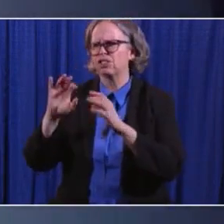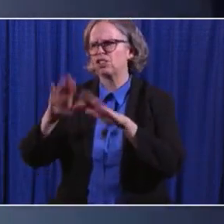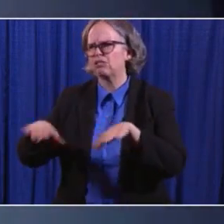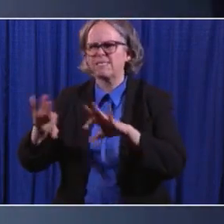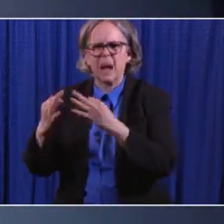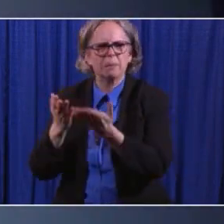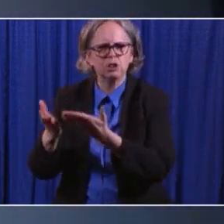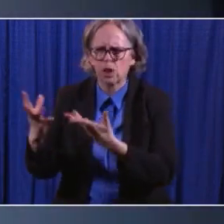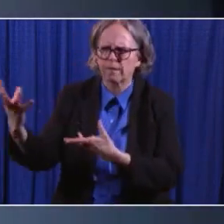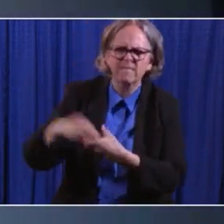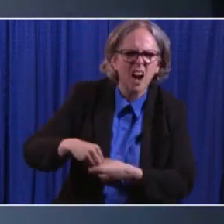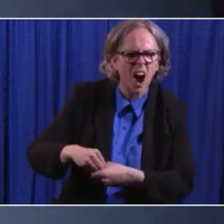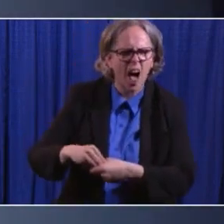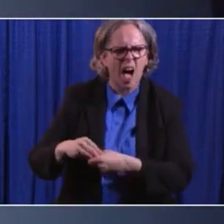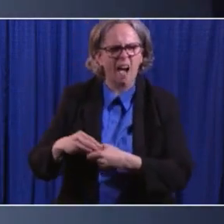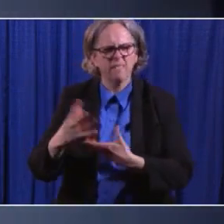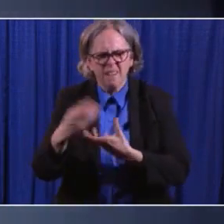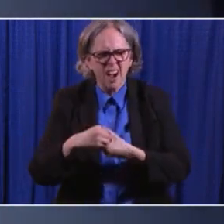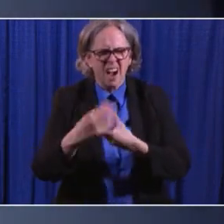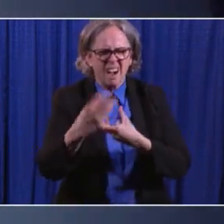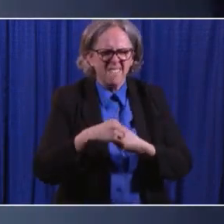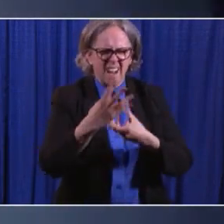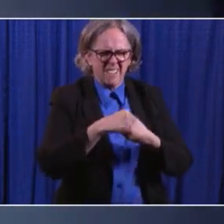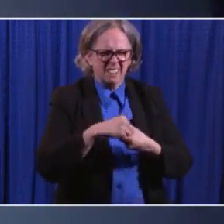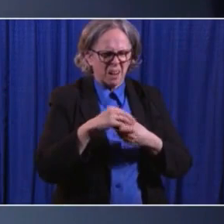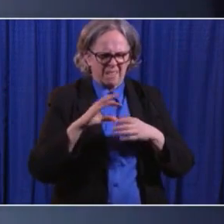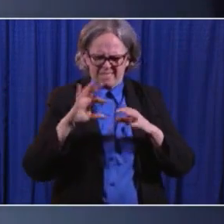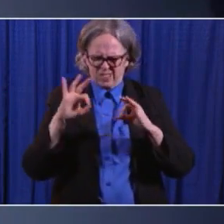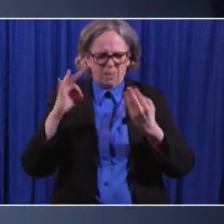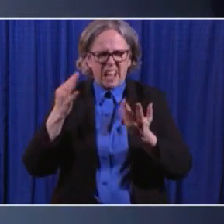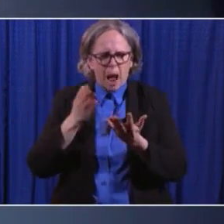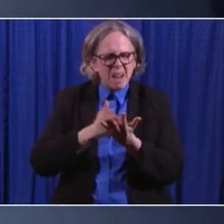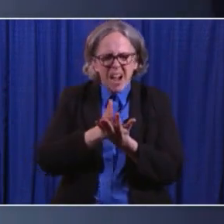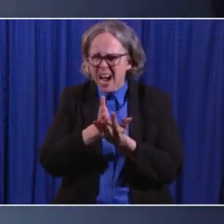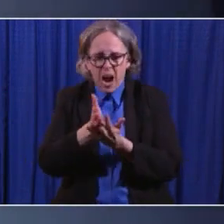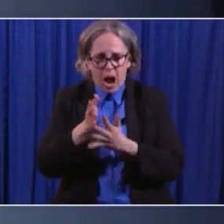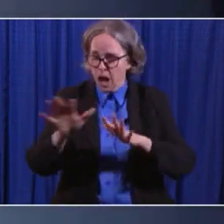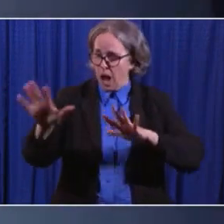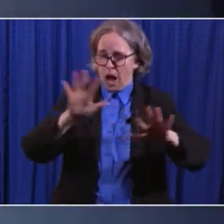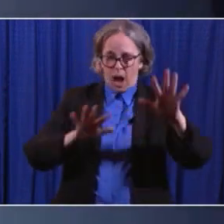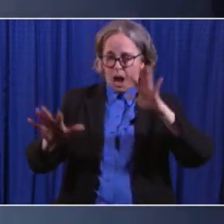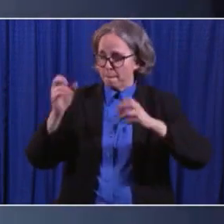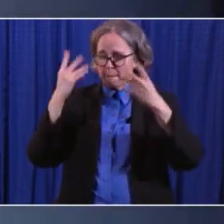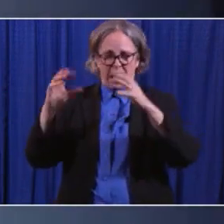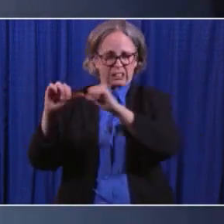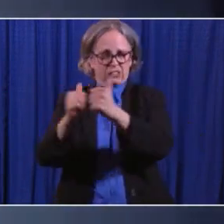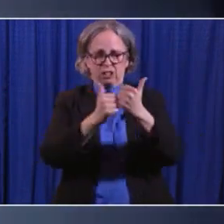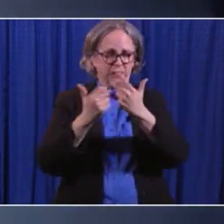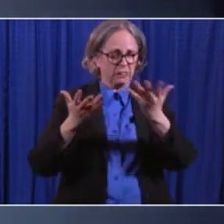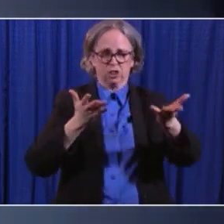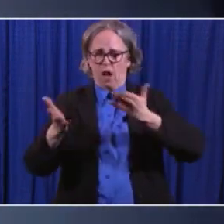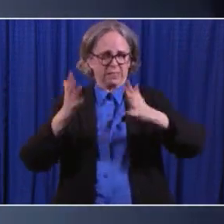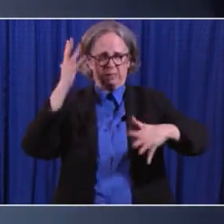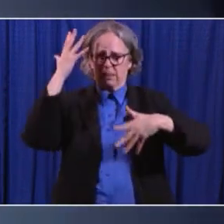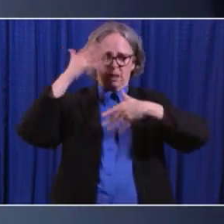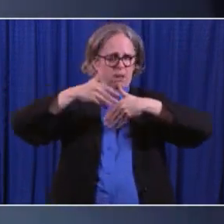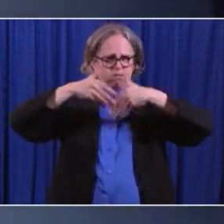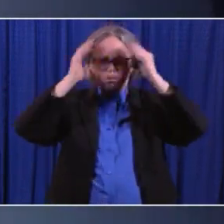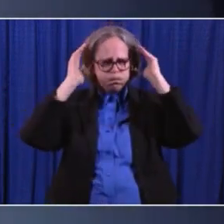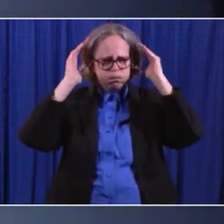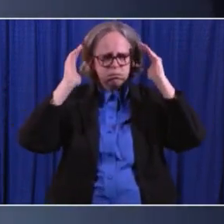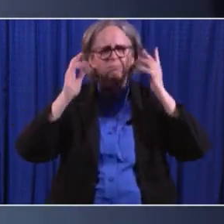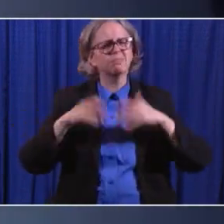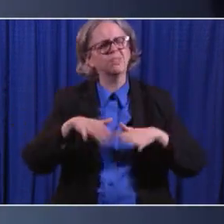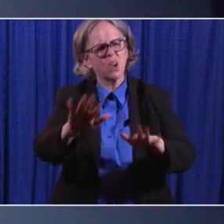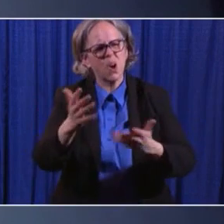child are trying to navigate the needs. We also see children who come into contact with our hospital systems. Many of the children that